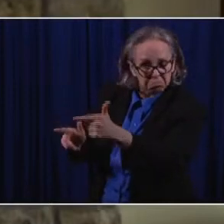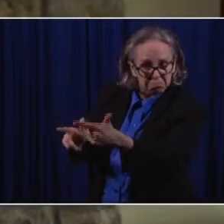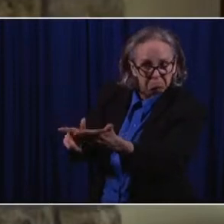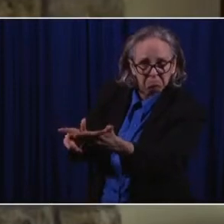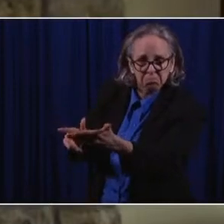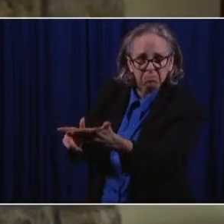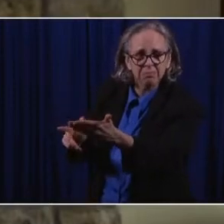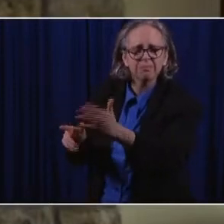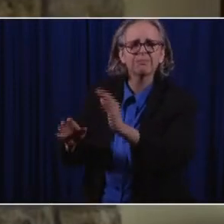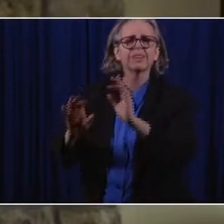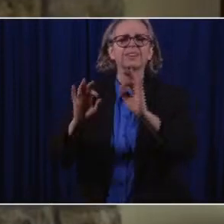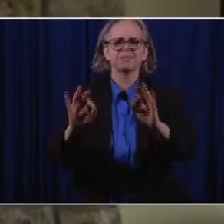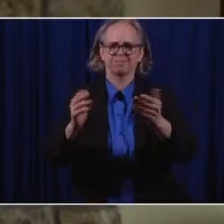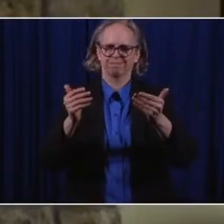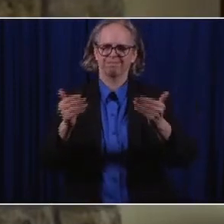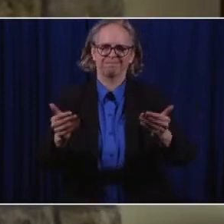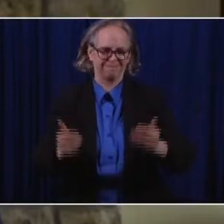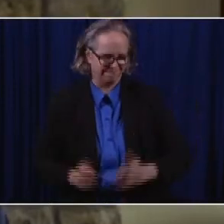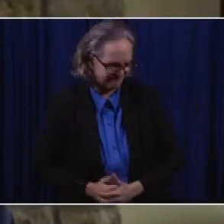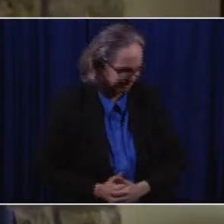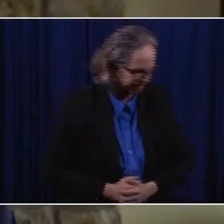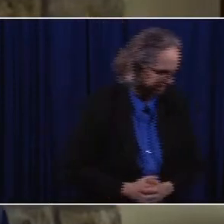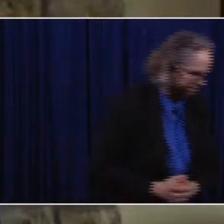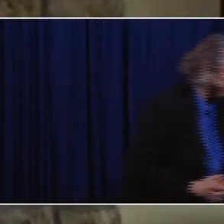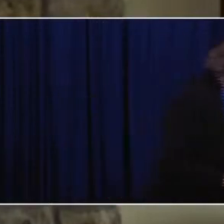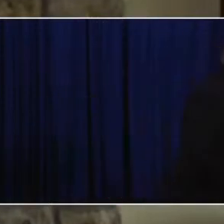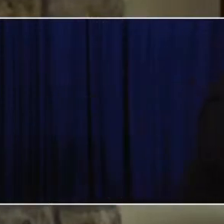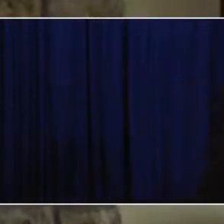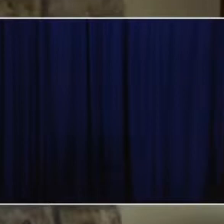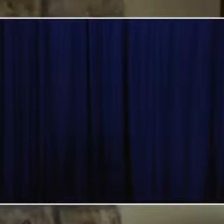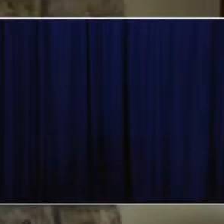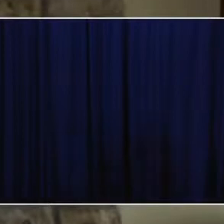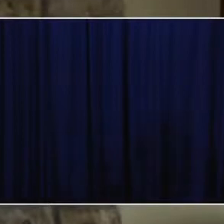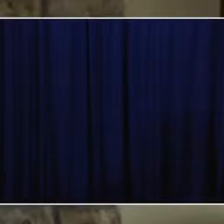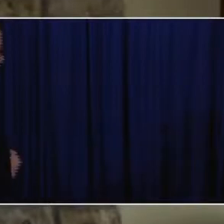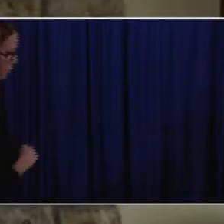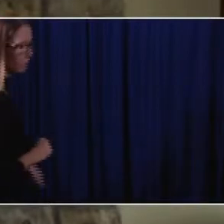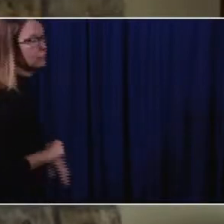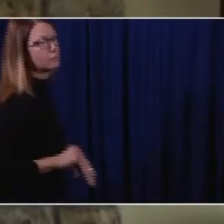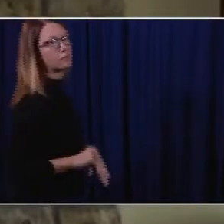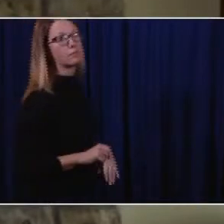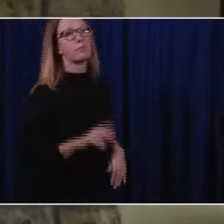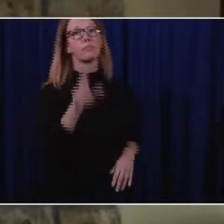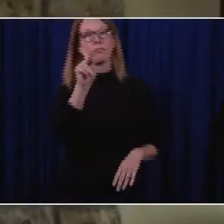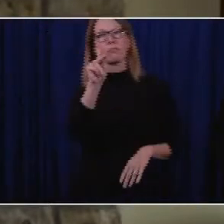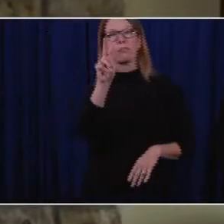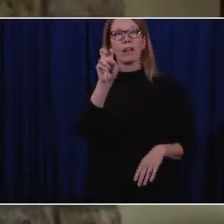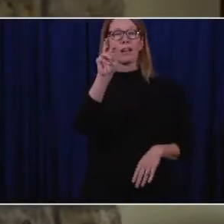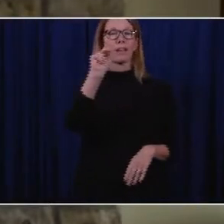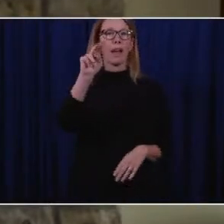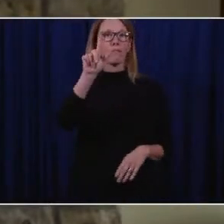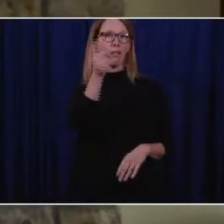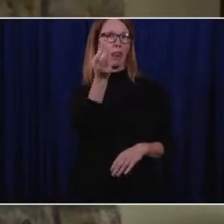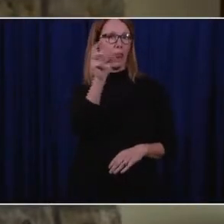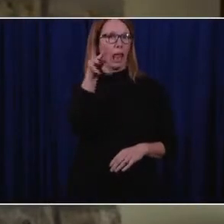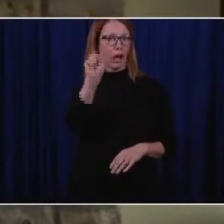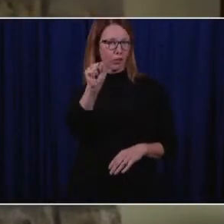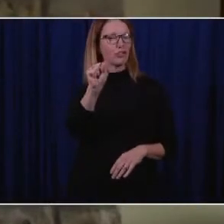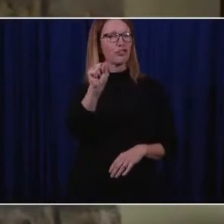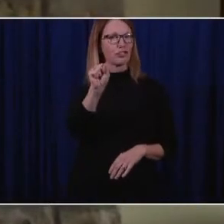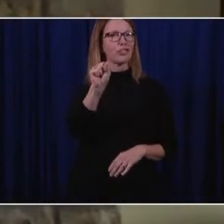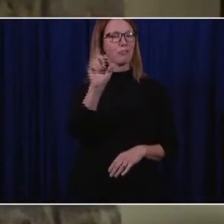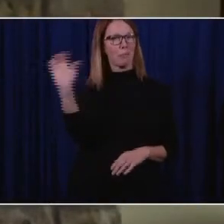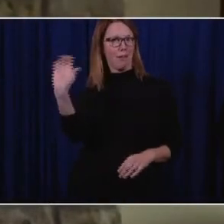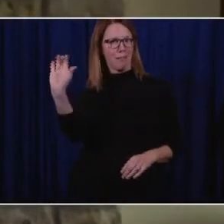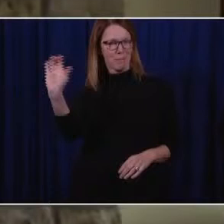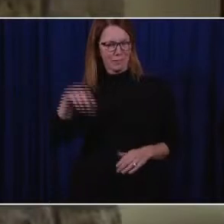Okay, thank you very much. We'll go to the next question. And the next question is from Kevin Landers at WBNS in Columbus. Hey, Kevin.